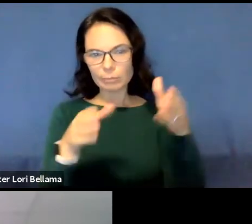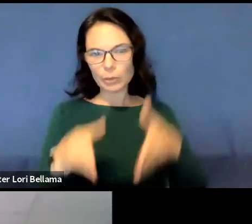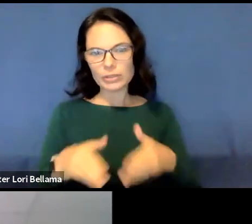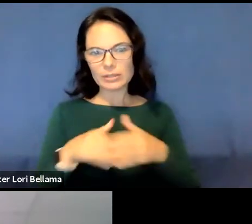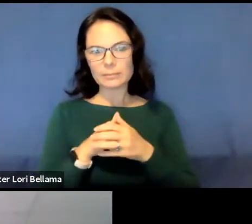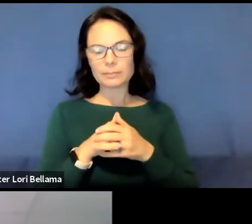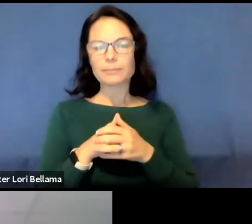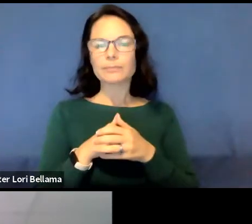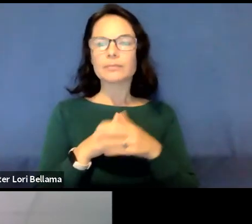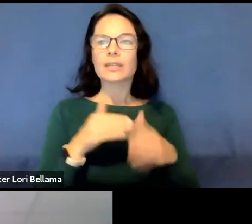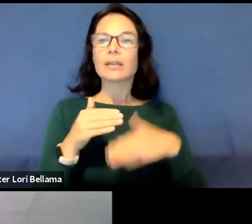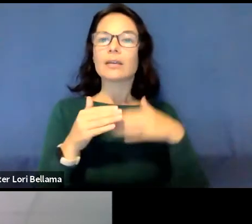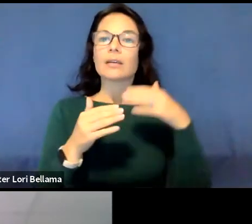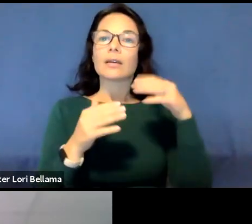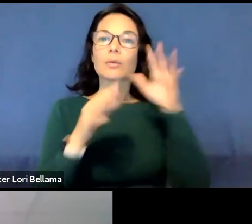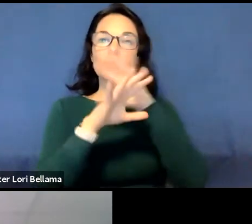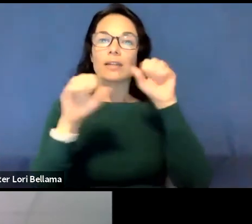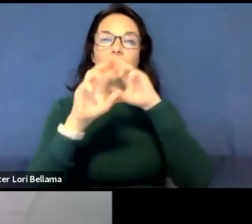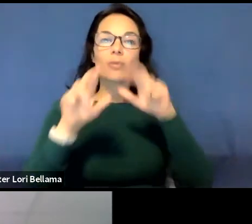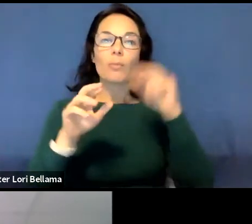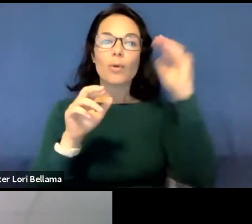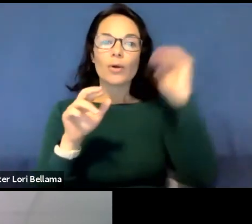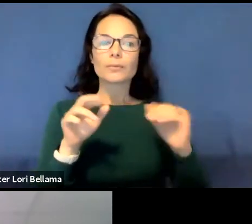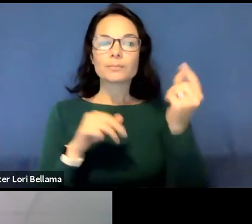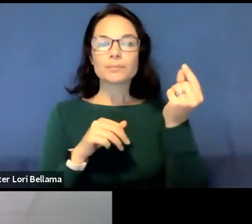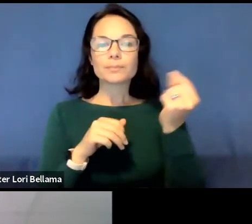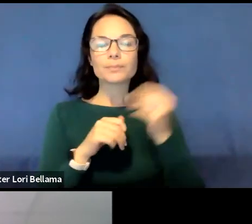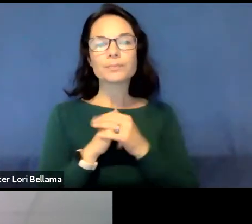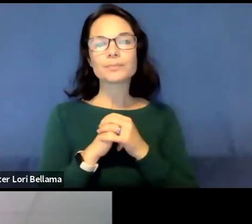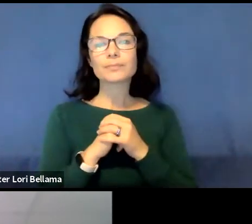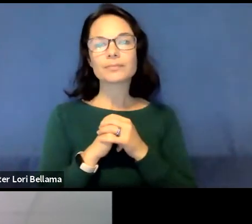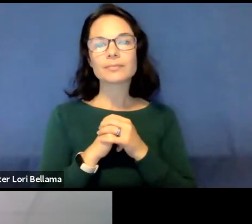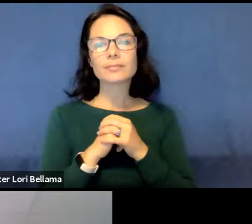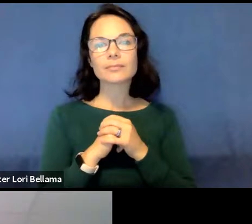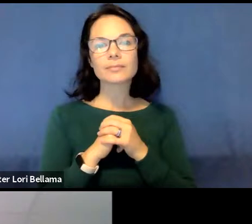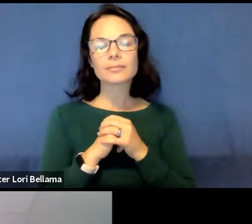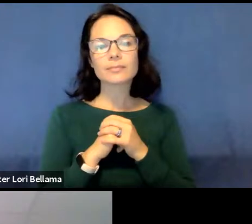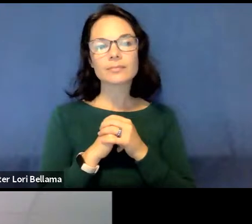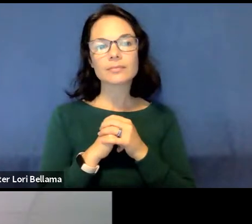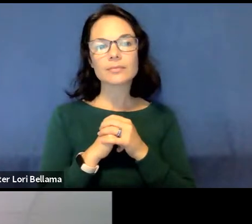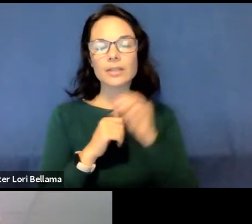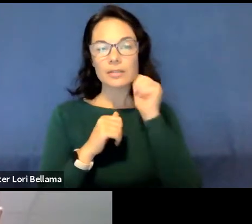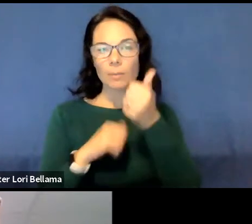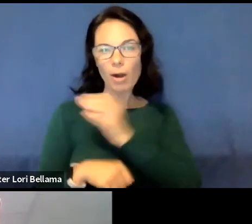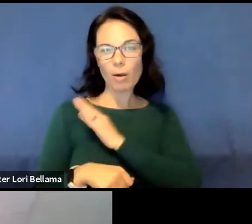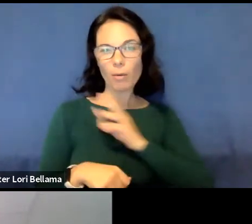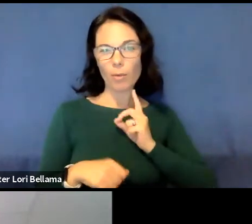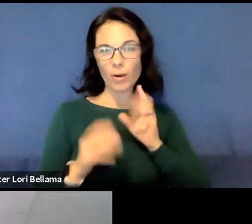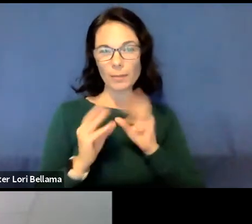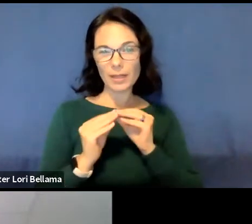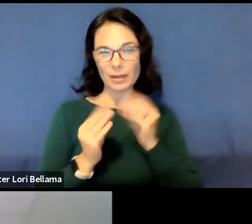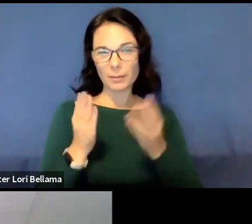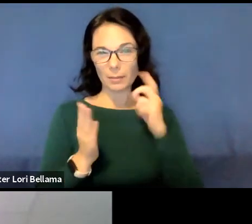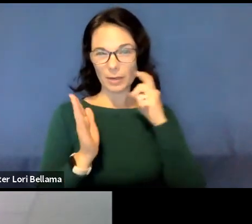So next item on the president's report is at tomorrow's board meeting. You may have seen